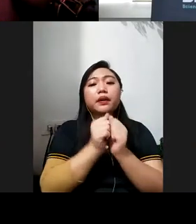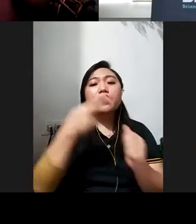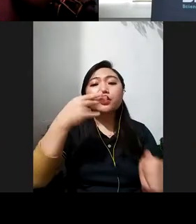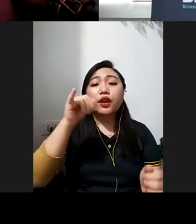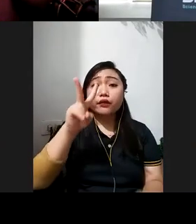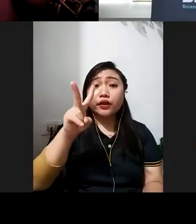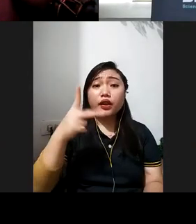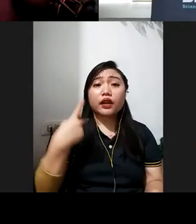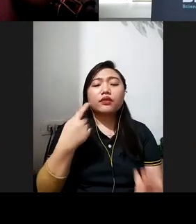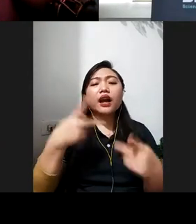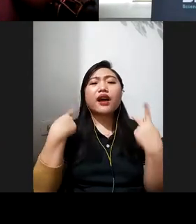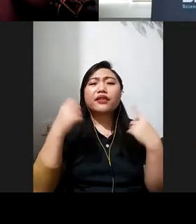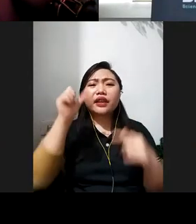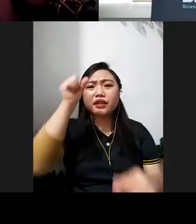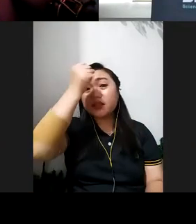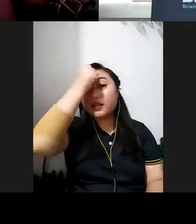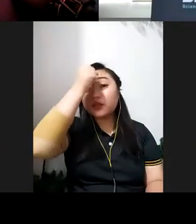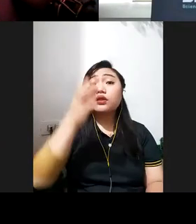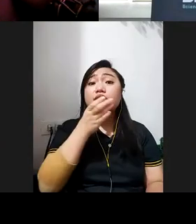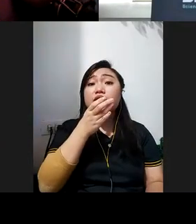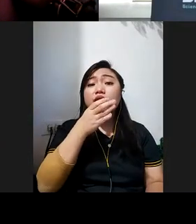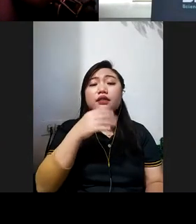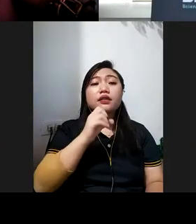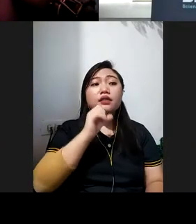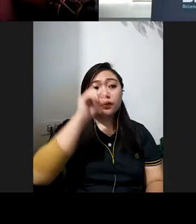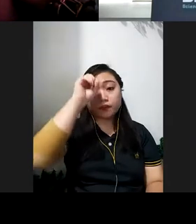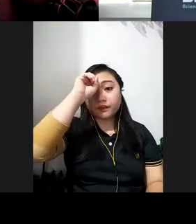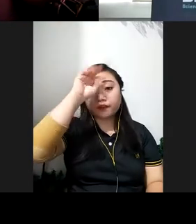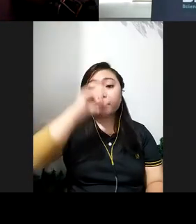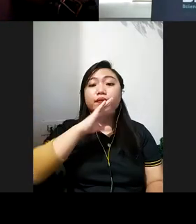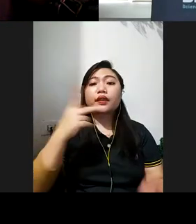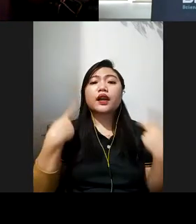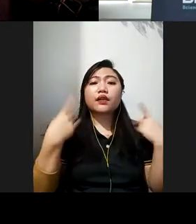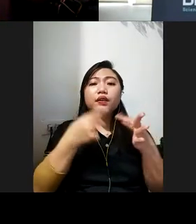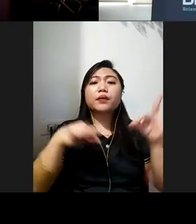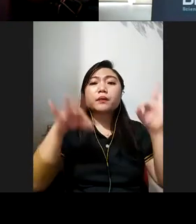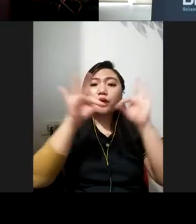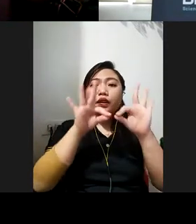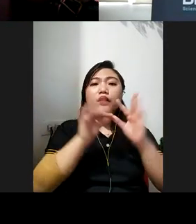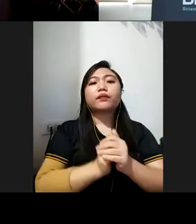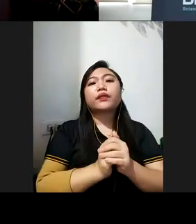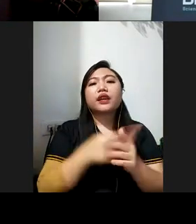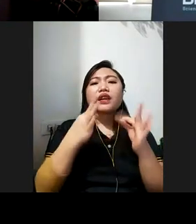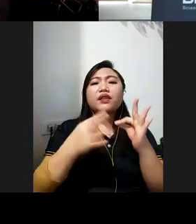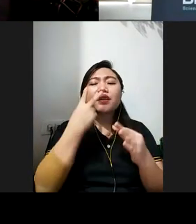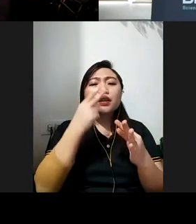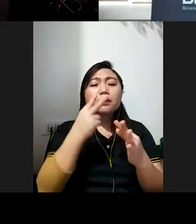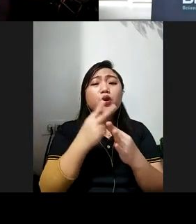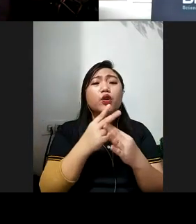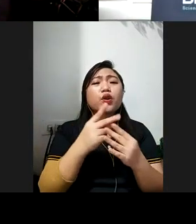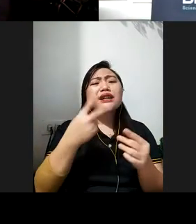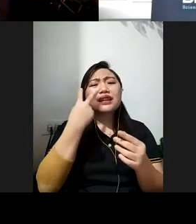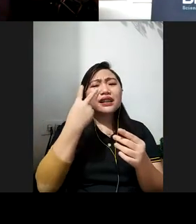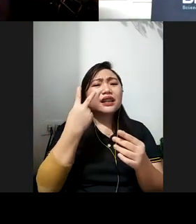ano? So those are all very, very important considerations. So kung titignan mo yung gender, talagang ini-ensure niya,